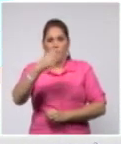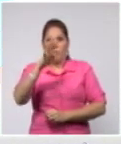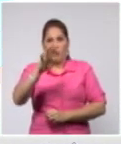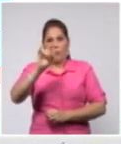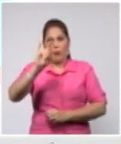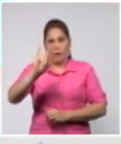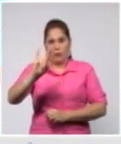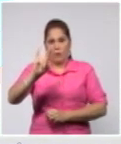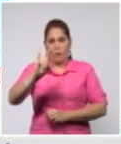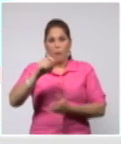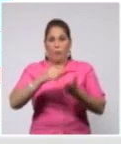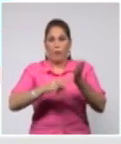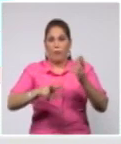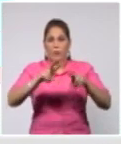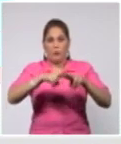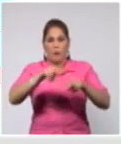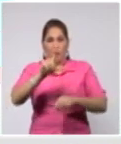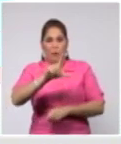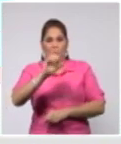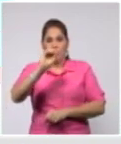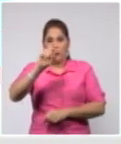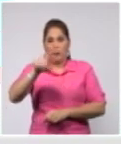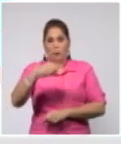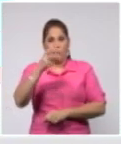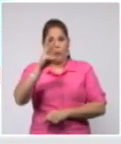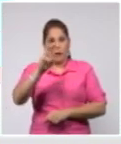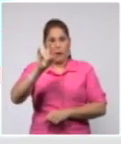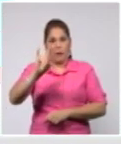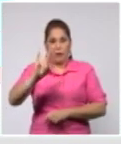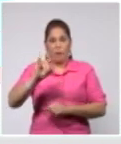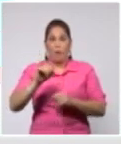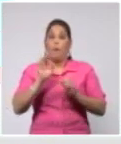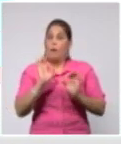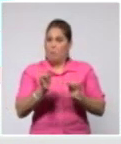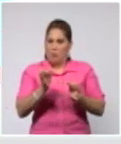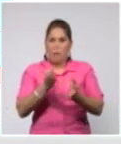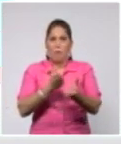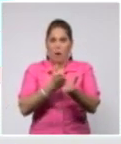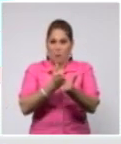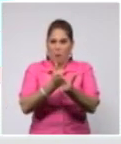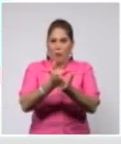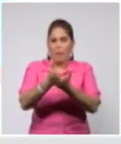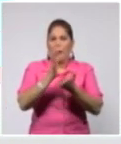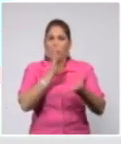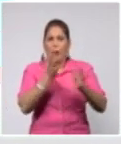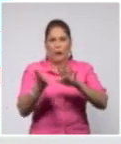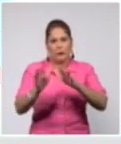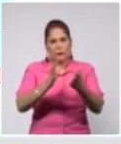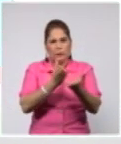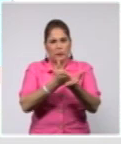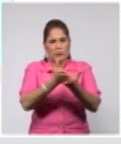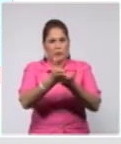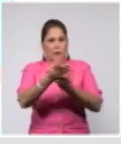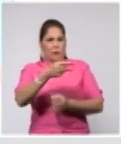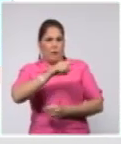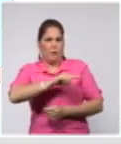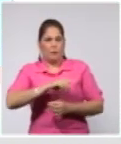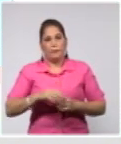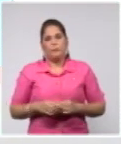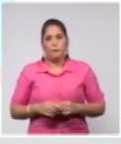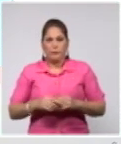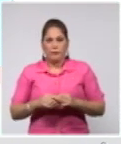the last few months. Cuba's rate therefore stands at 7.02 per